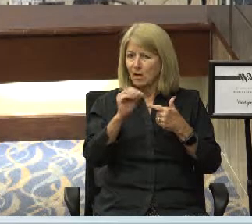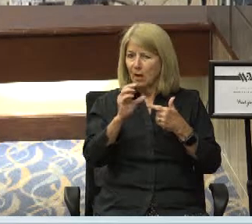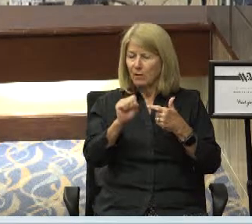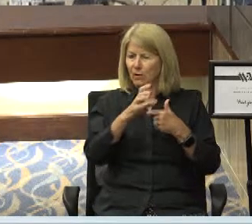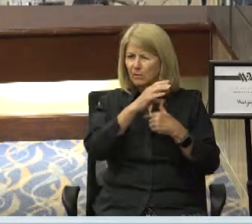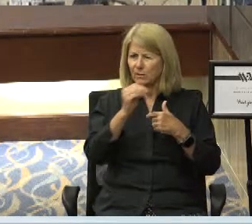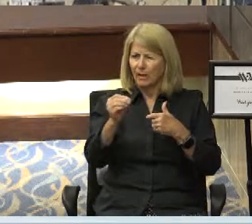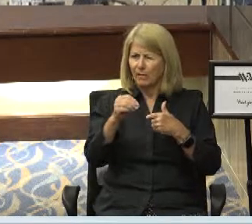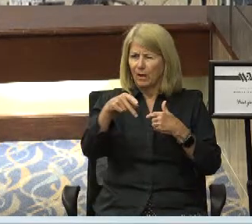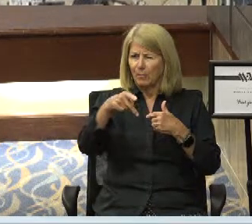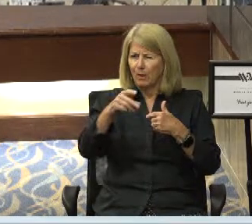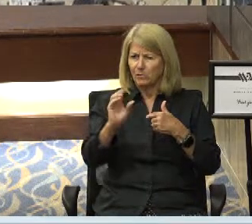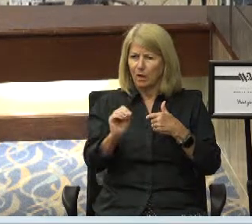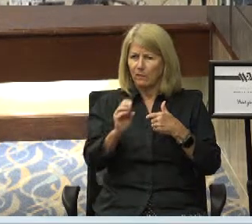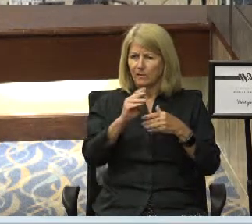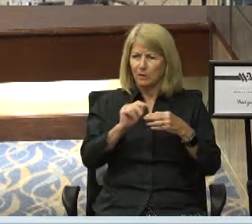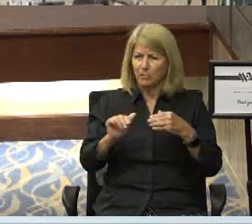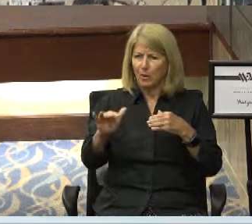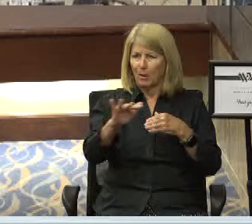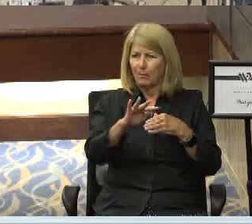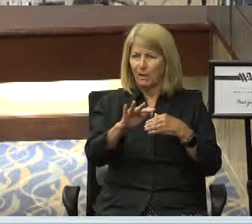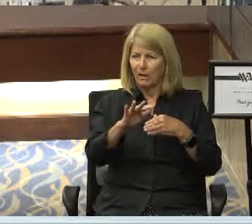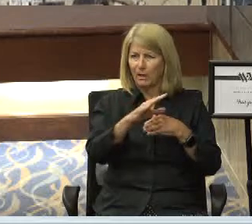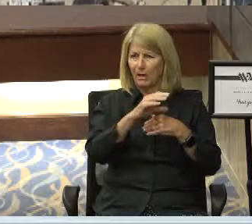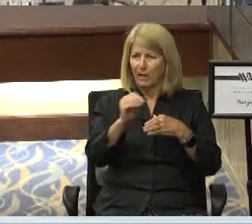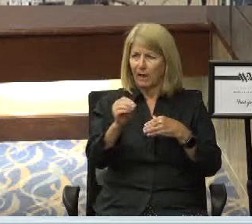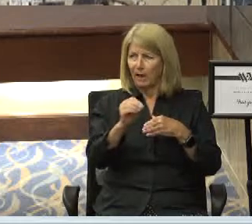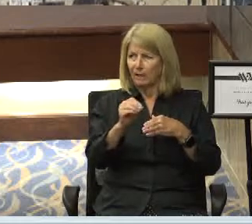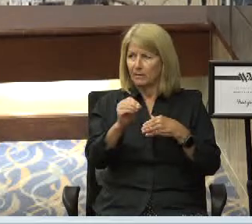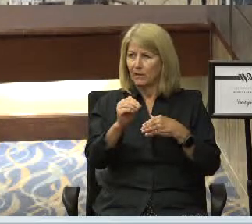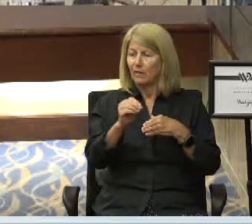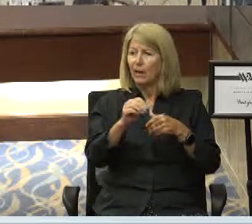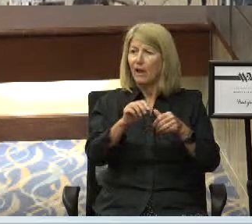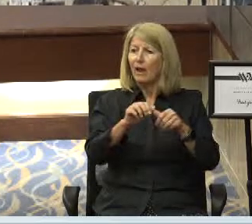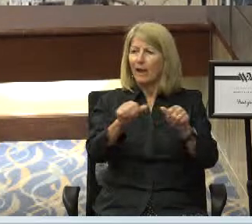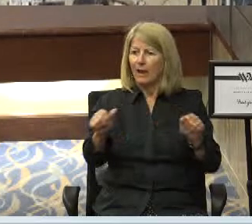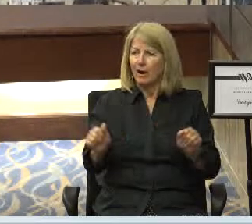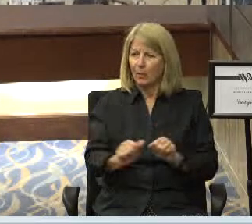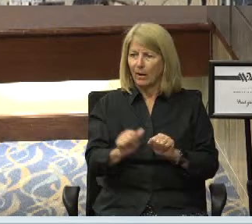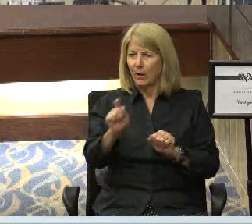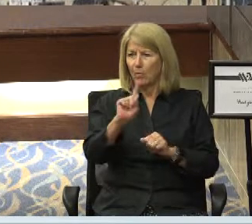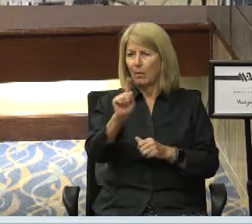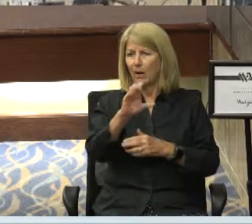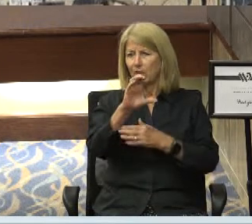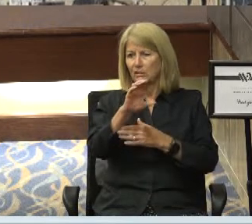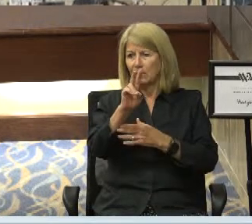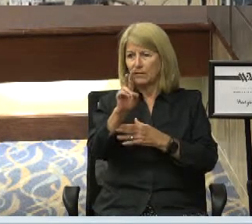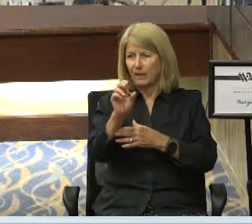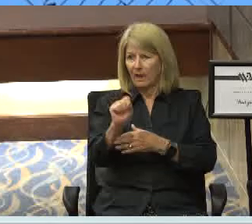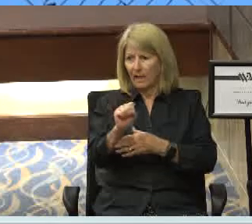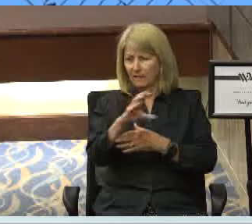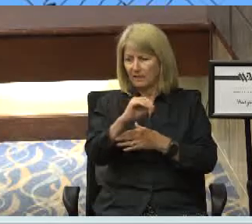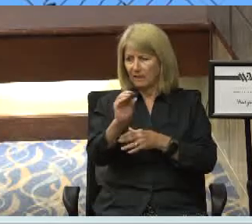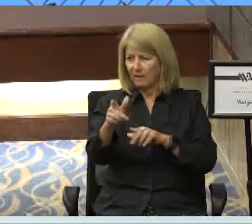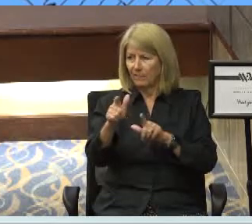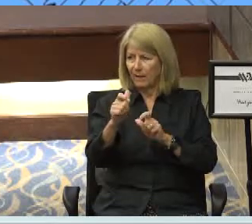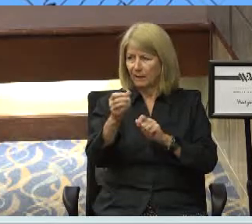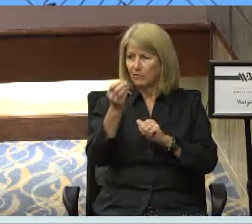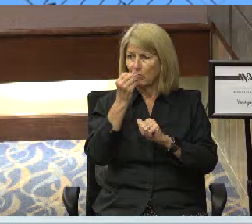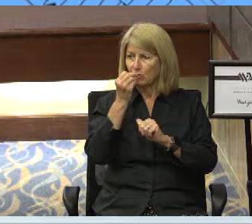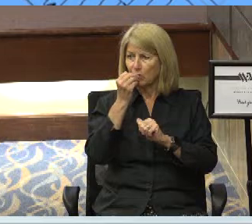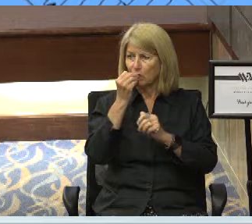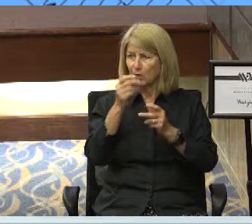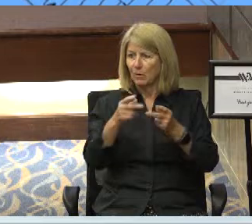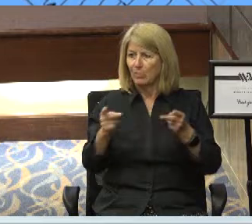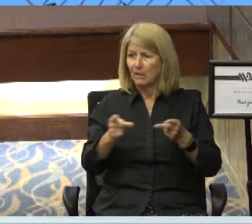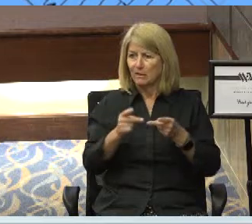office property and the new strip center there where you have CVS and a lot of the fast food places there.